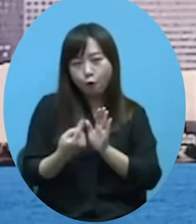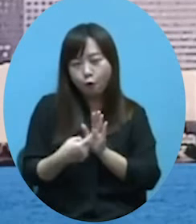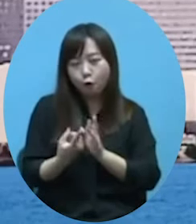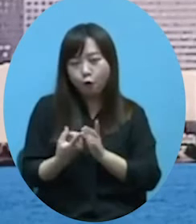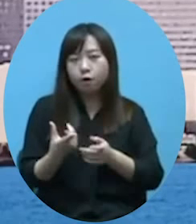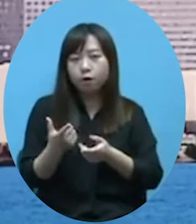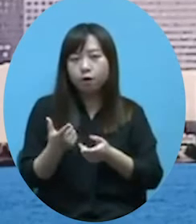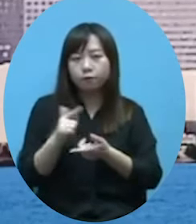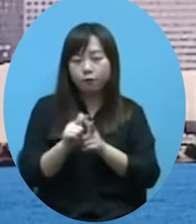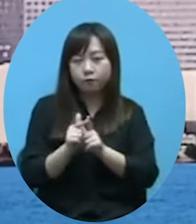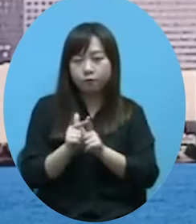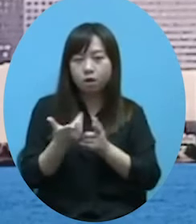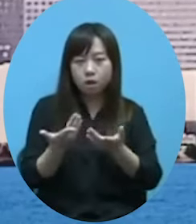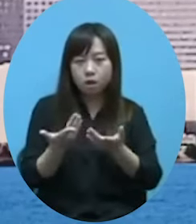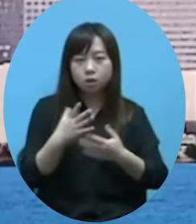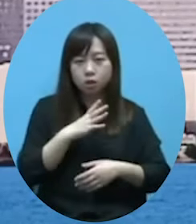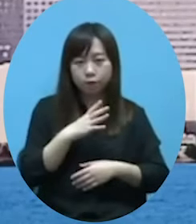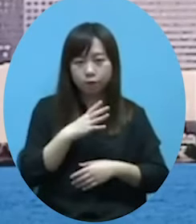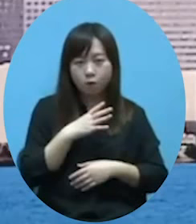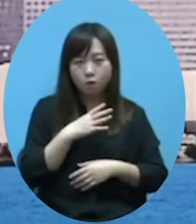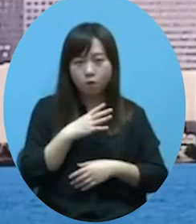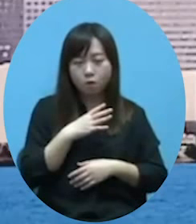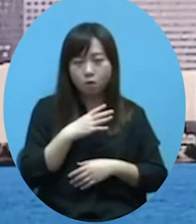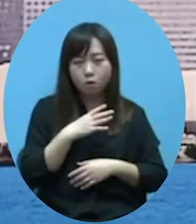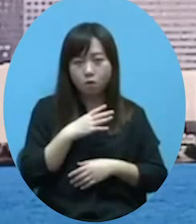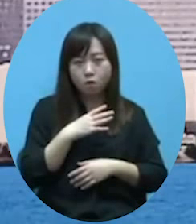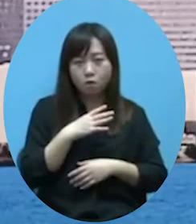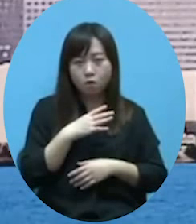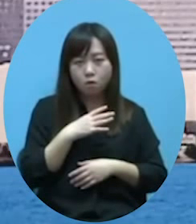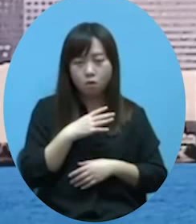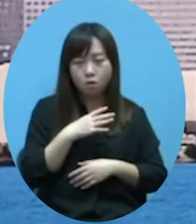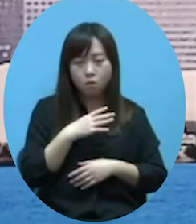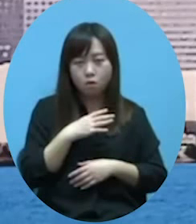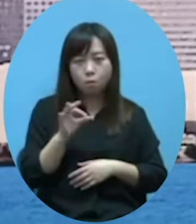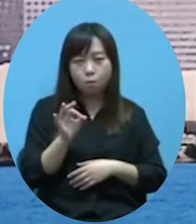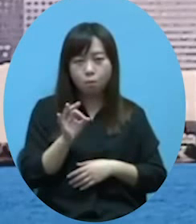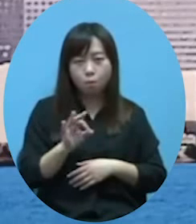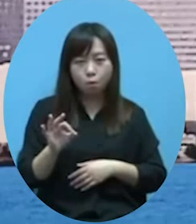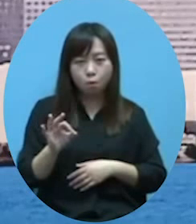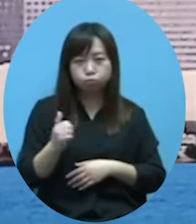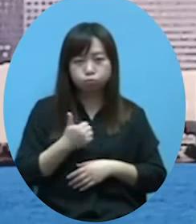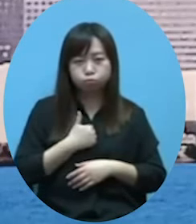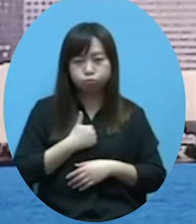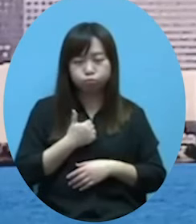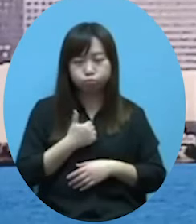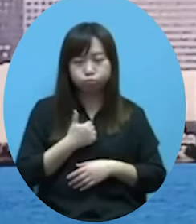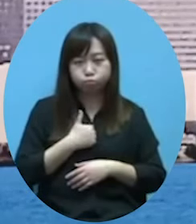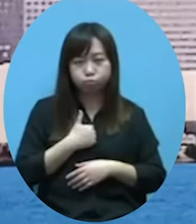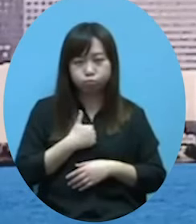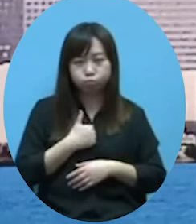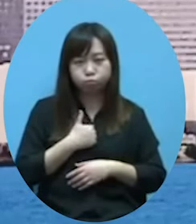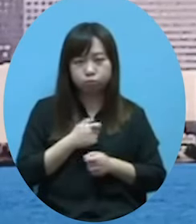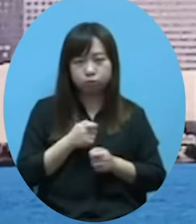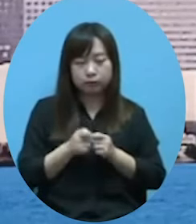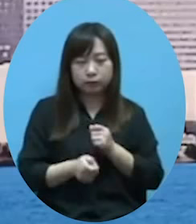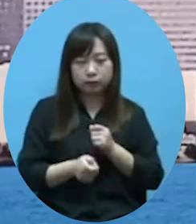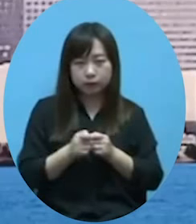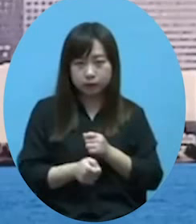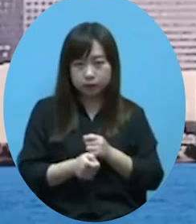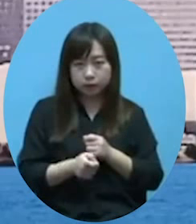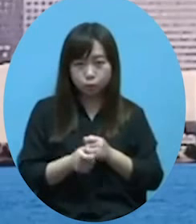we don't have enough datatohave a100% answer whether it's infectiousto other dogs or notbut